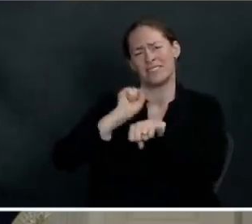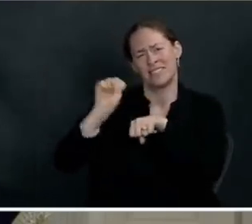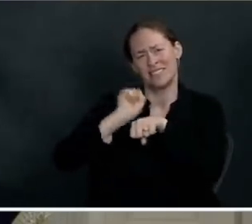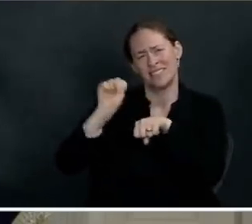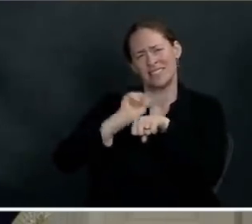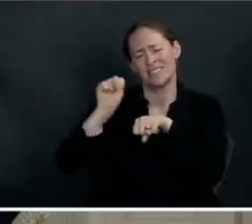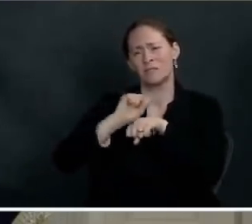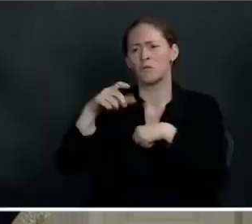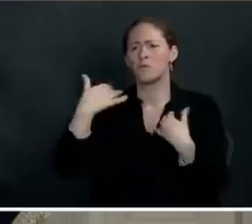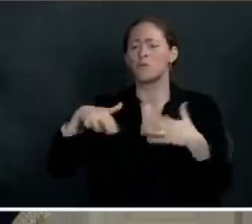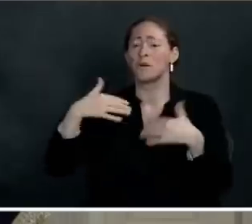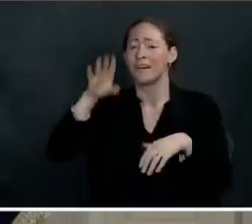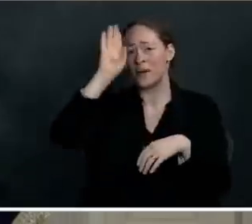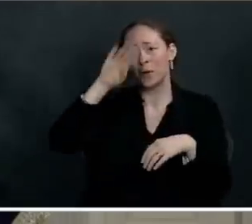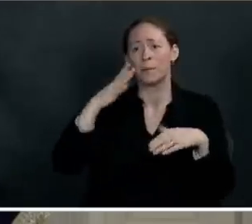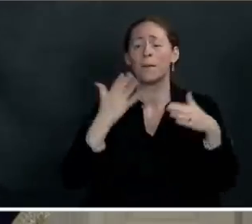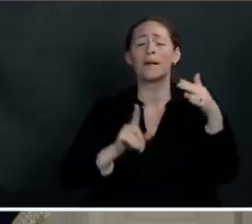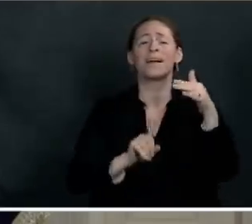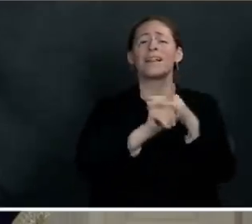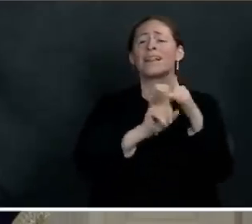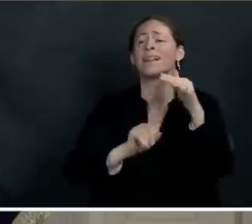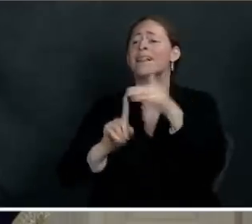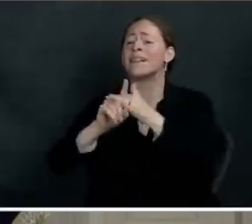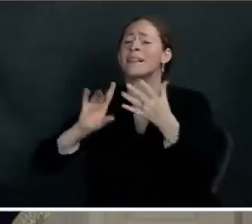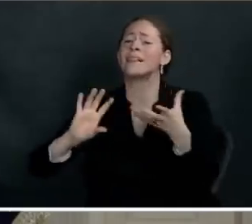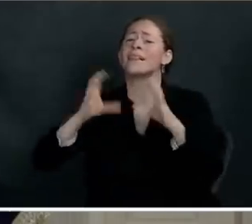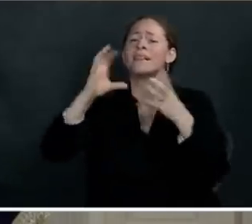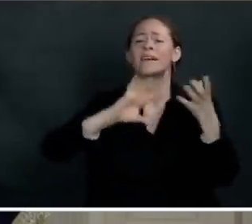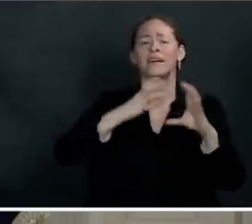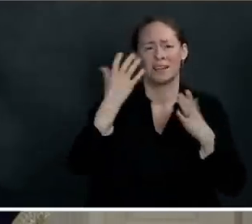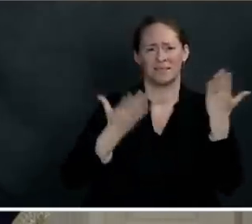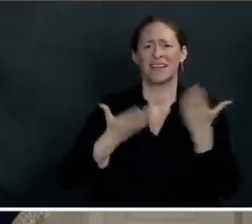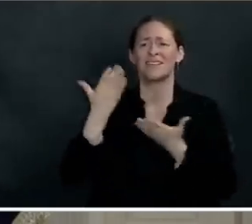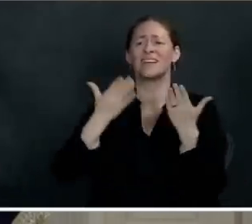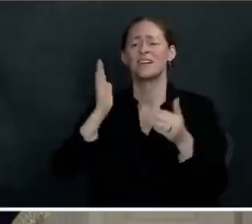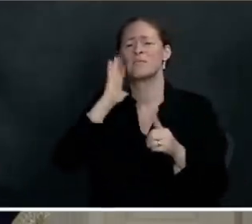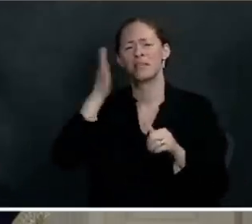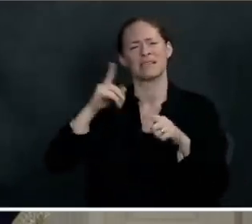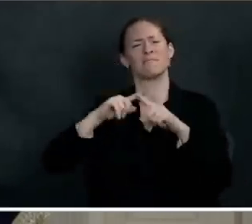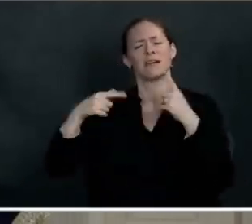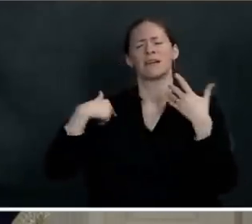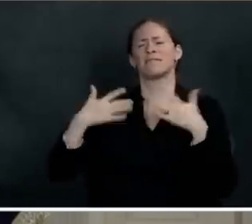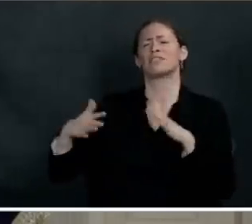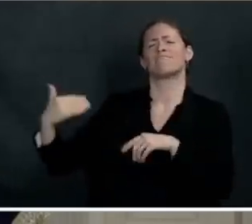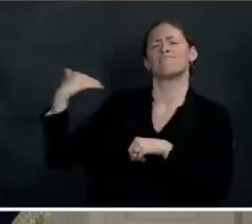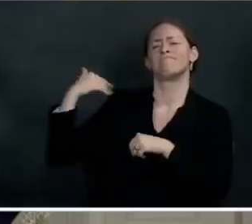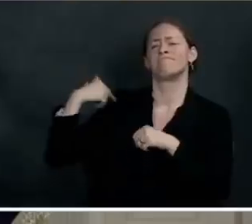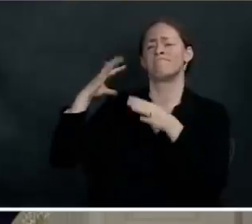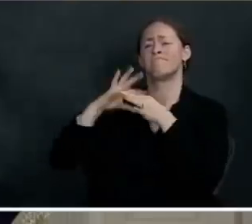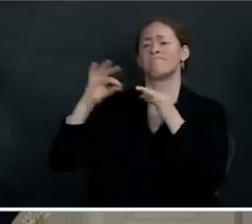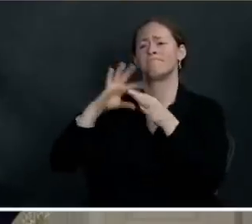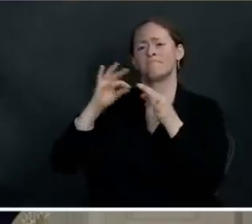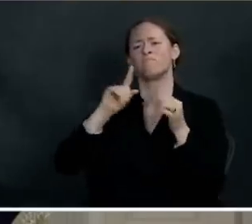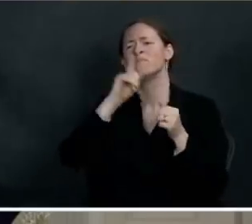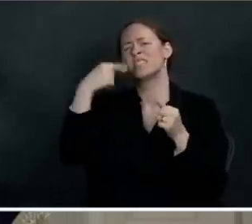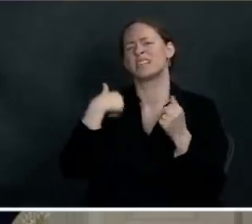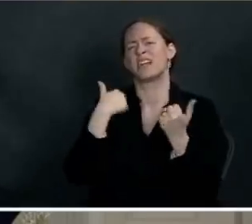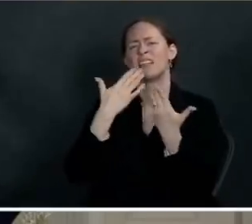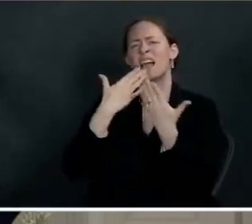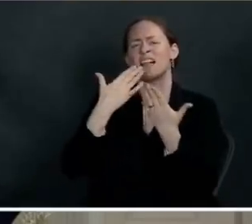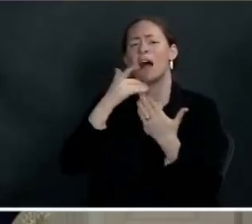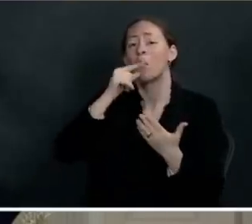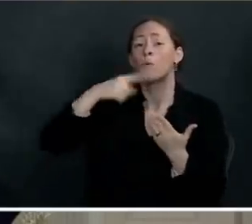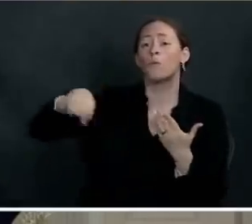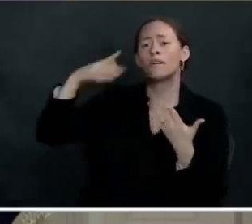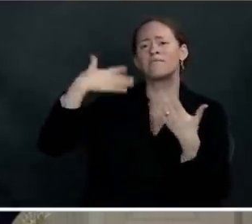the way. And so as I've said in the past, we want to give credit to everyone involved in this vaccine effort, and the prior